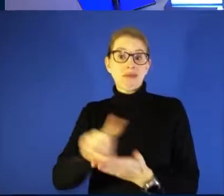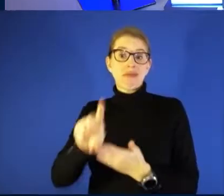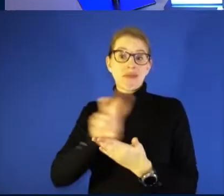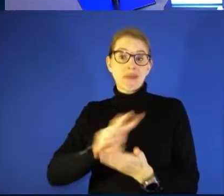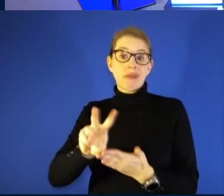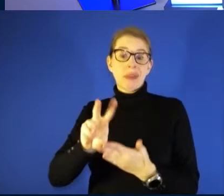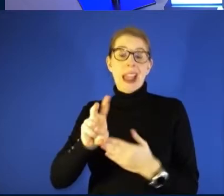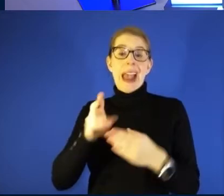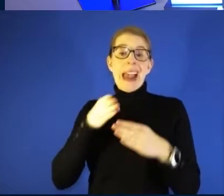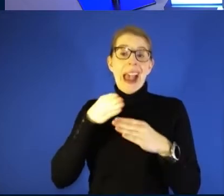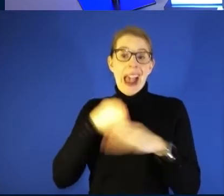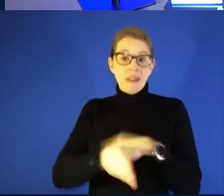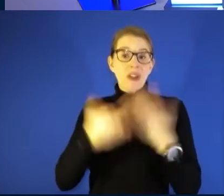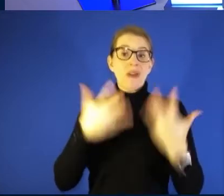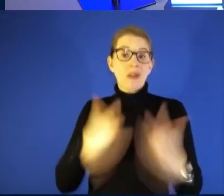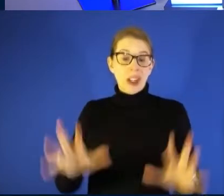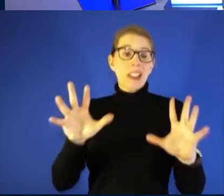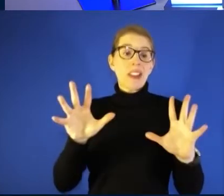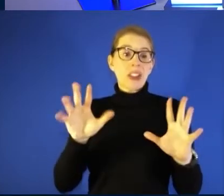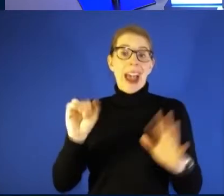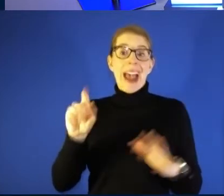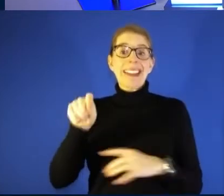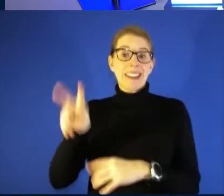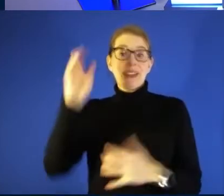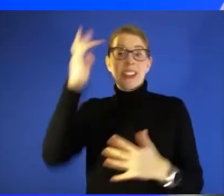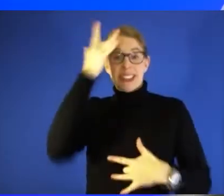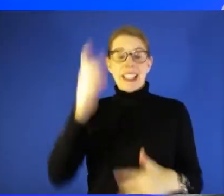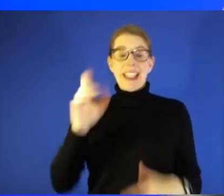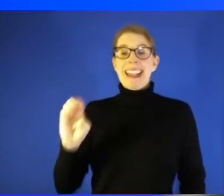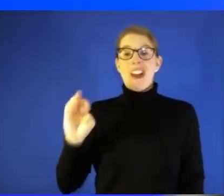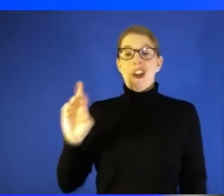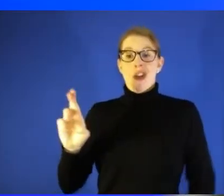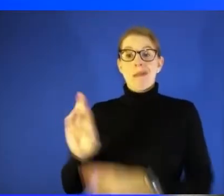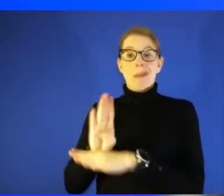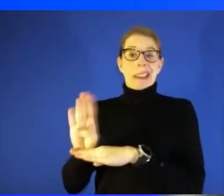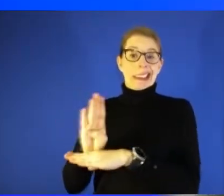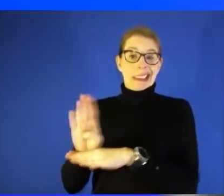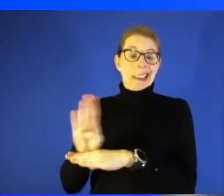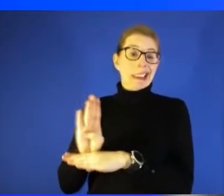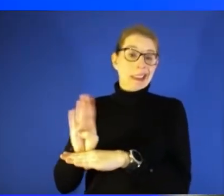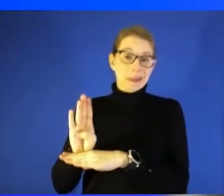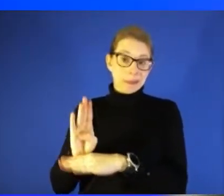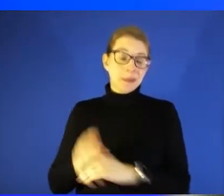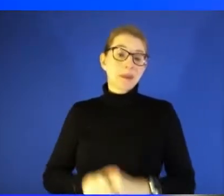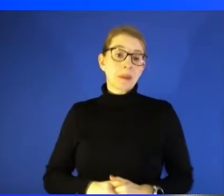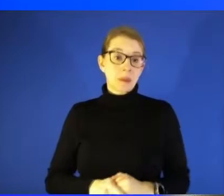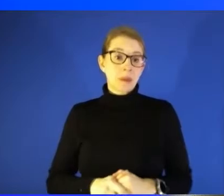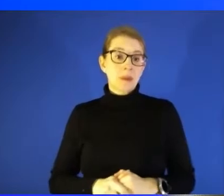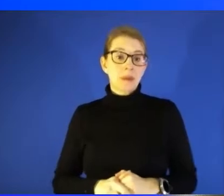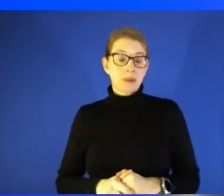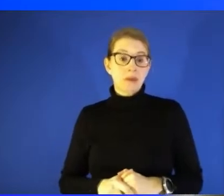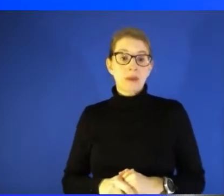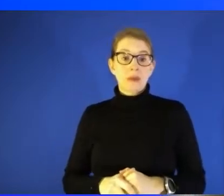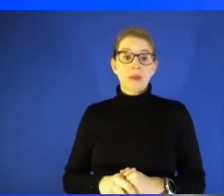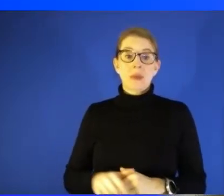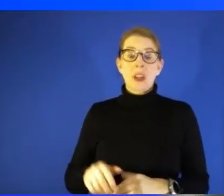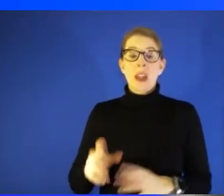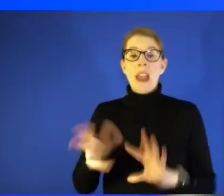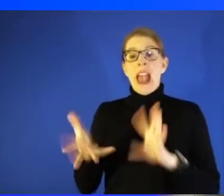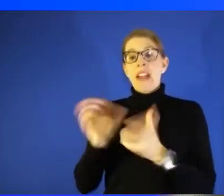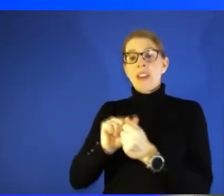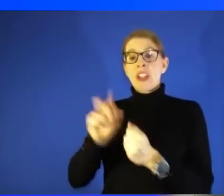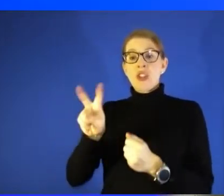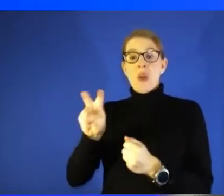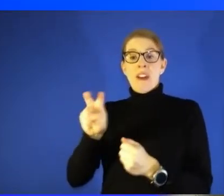phase. It can be other things. Okay, but back to your question. The ER, the ER is busy. It's up over 200, averaging over 200 visits a day for